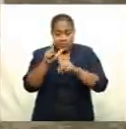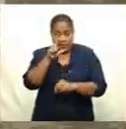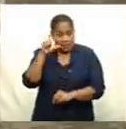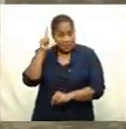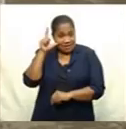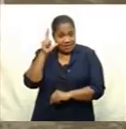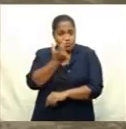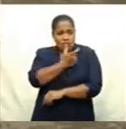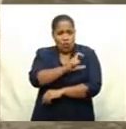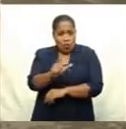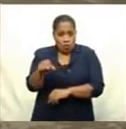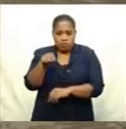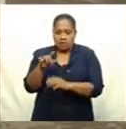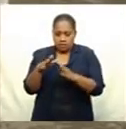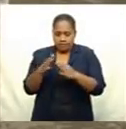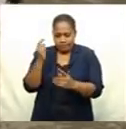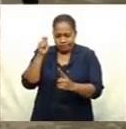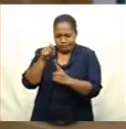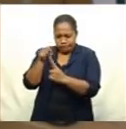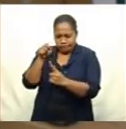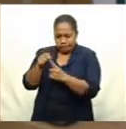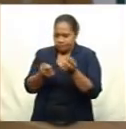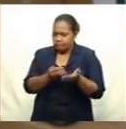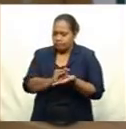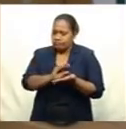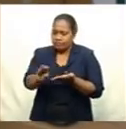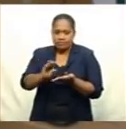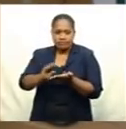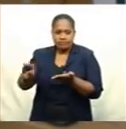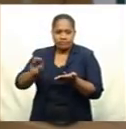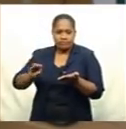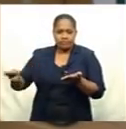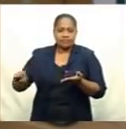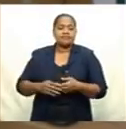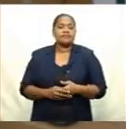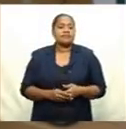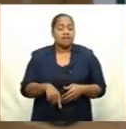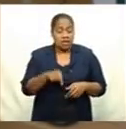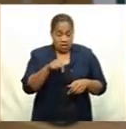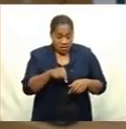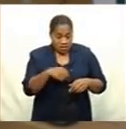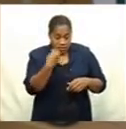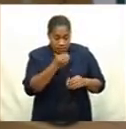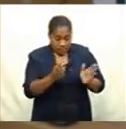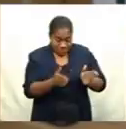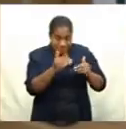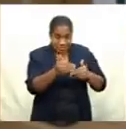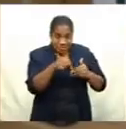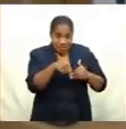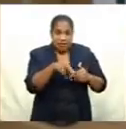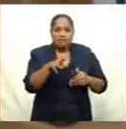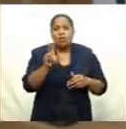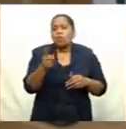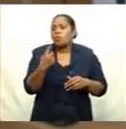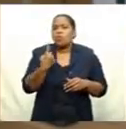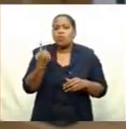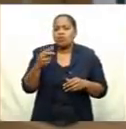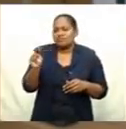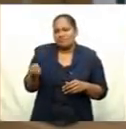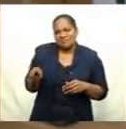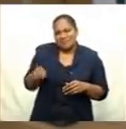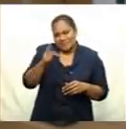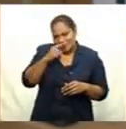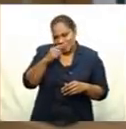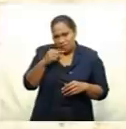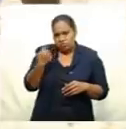Coast was the target. This ration is for all the needy people who had been affected in the country through